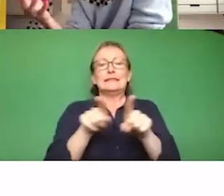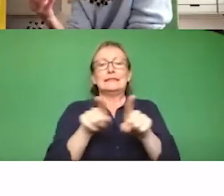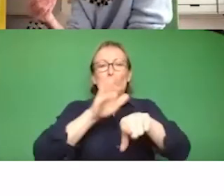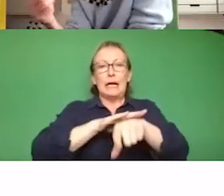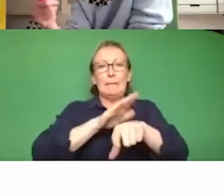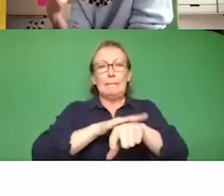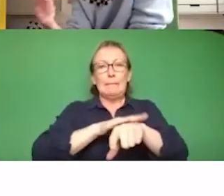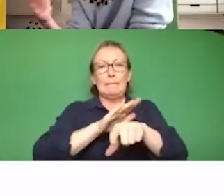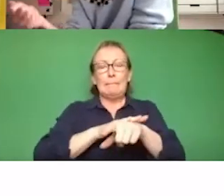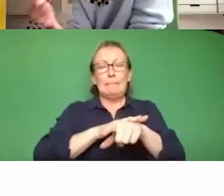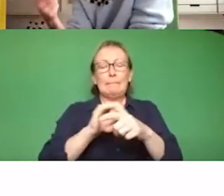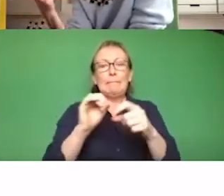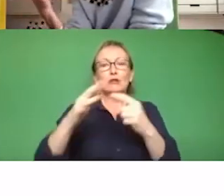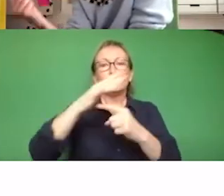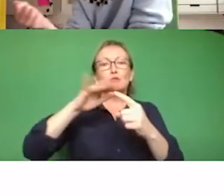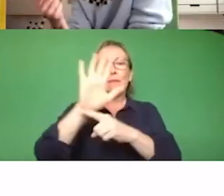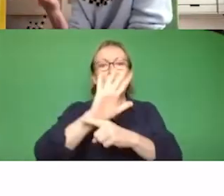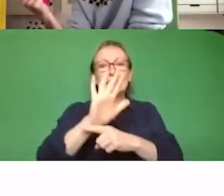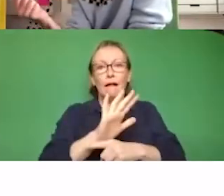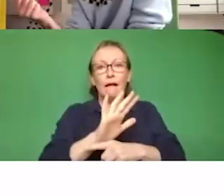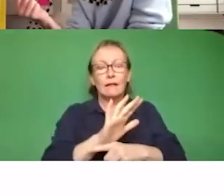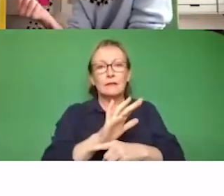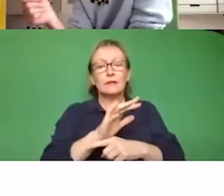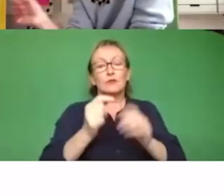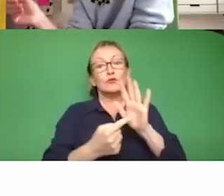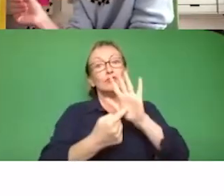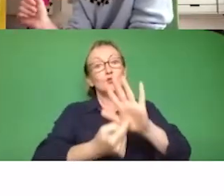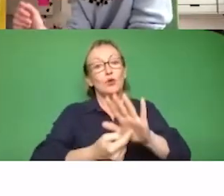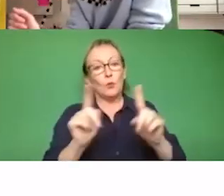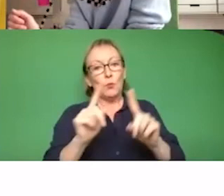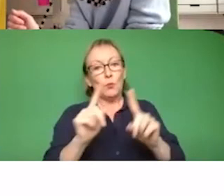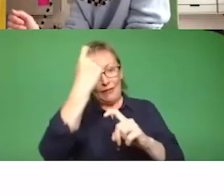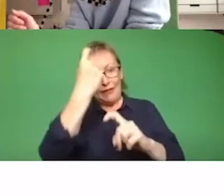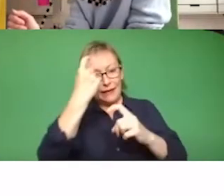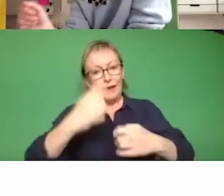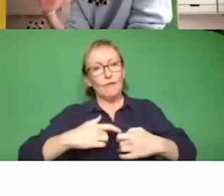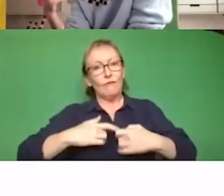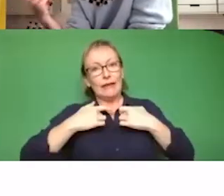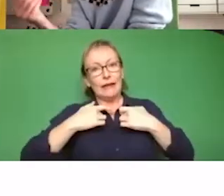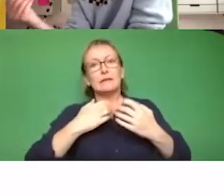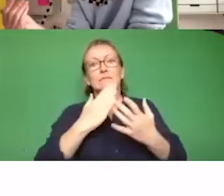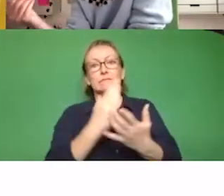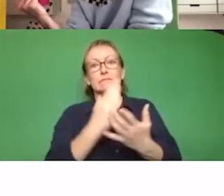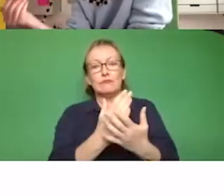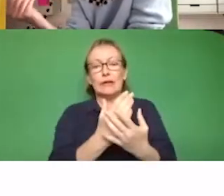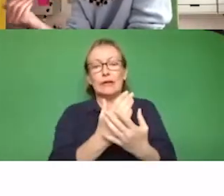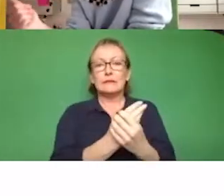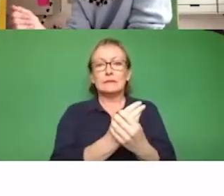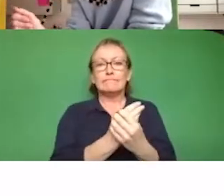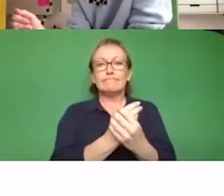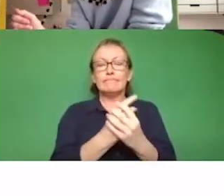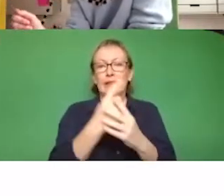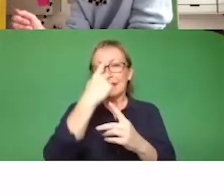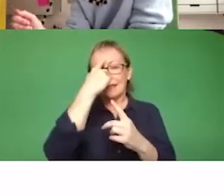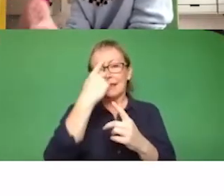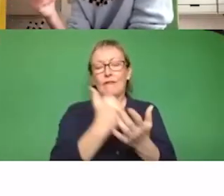able to show what we're thinking and feeling in regards to La Fetiche has been, you know, a real lifesaver. I think this is a really fantastic